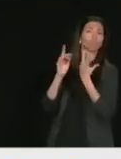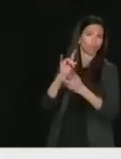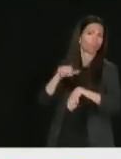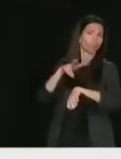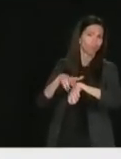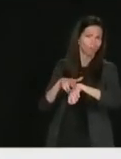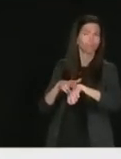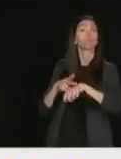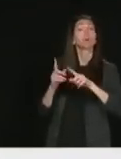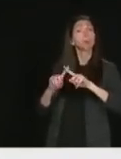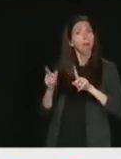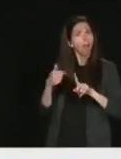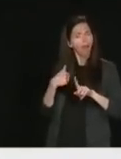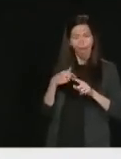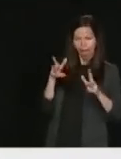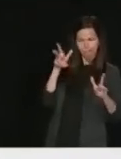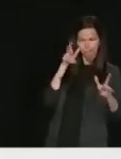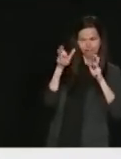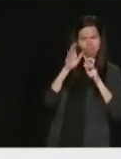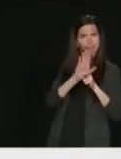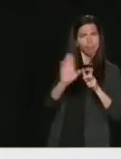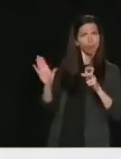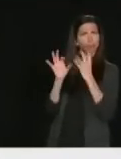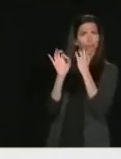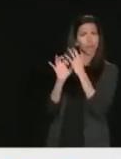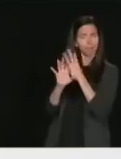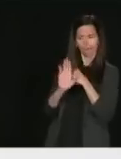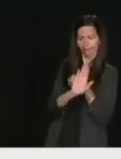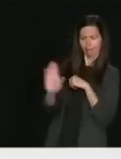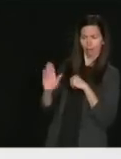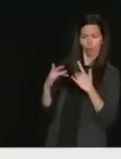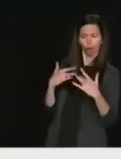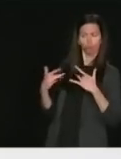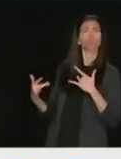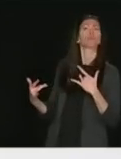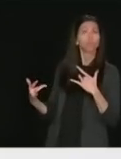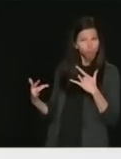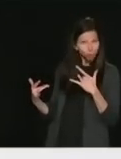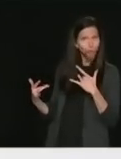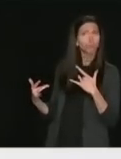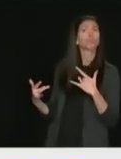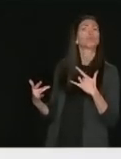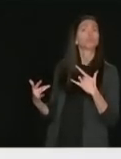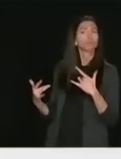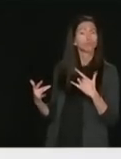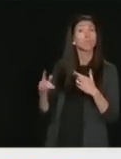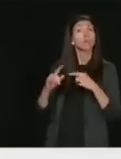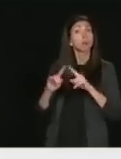both their preoccupations, but also the desire to rehire